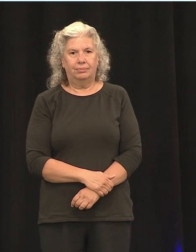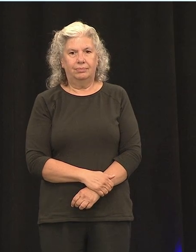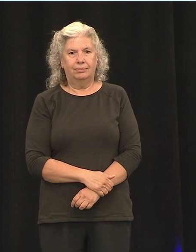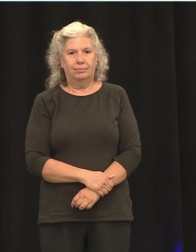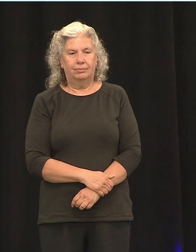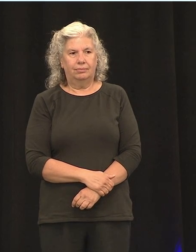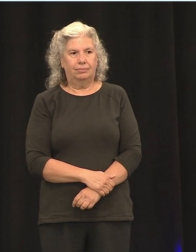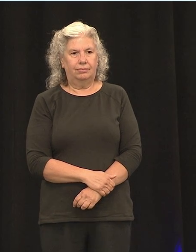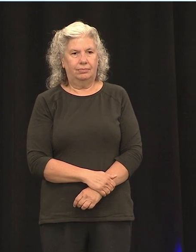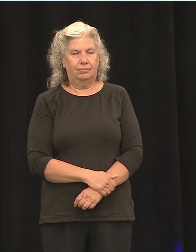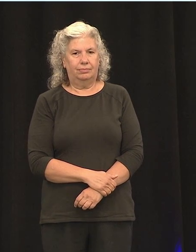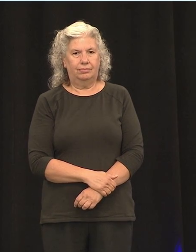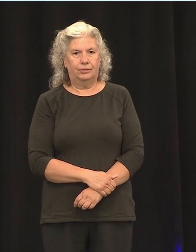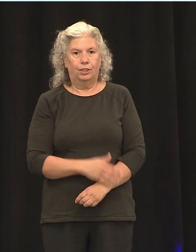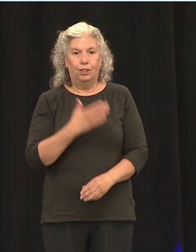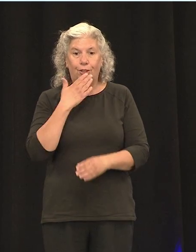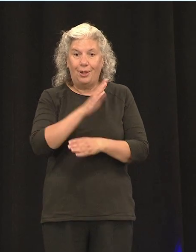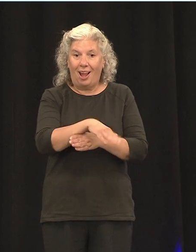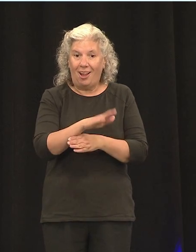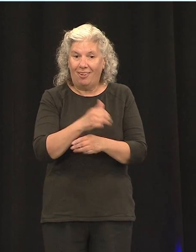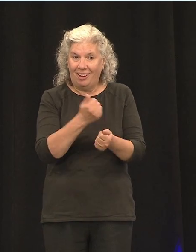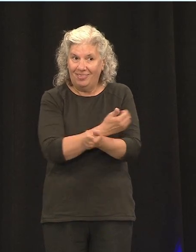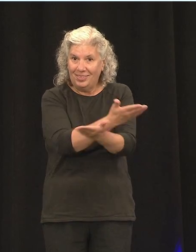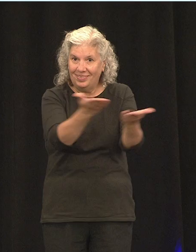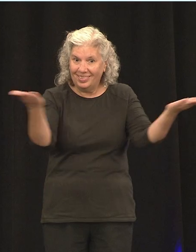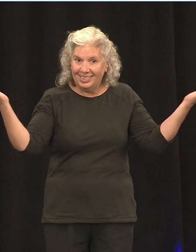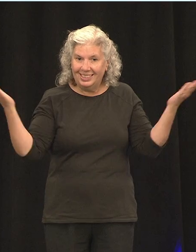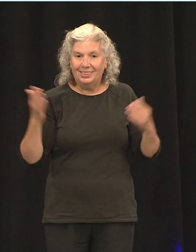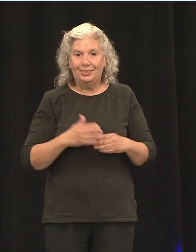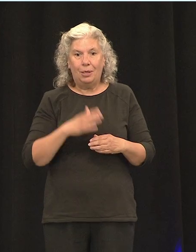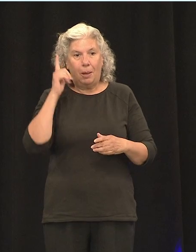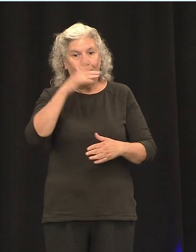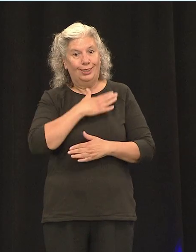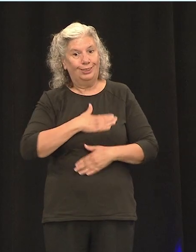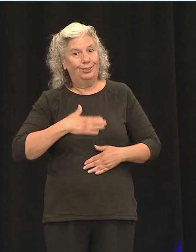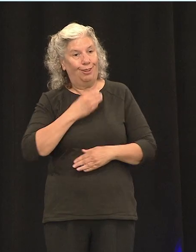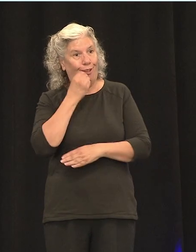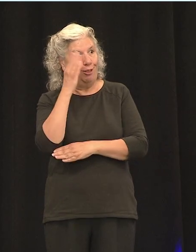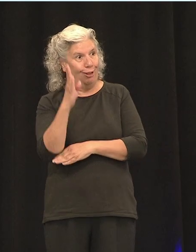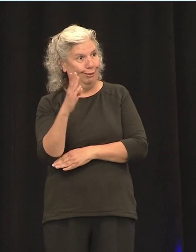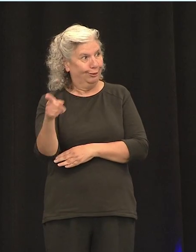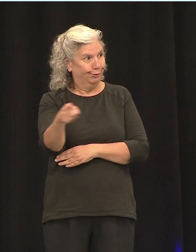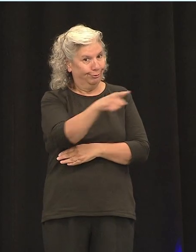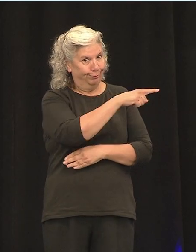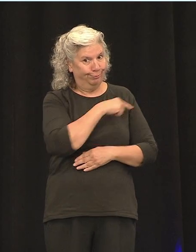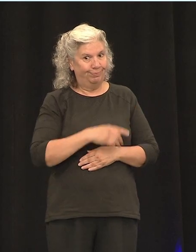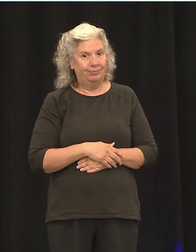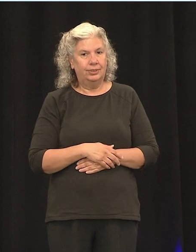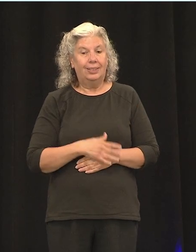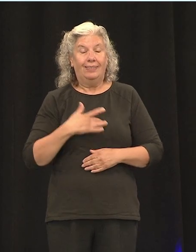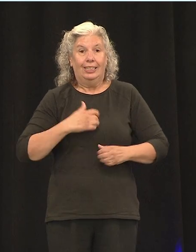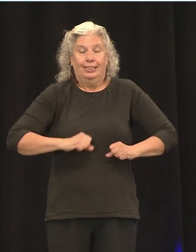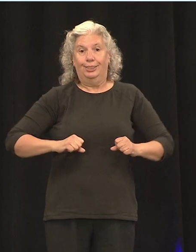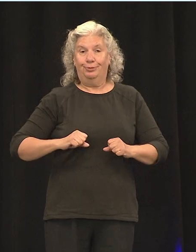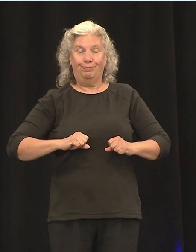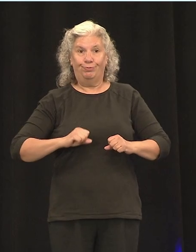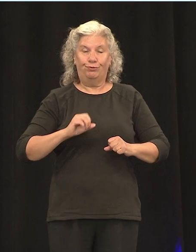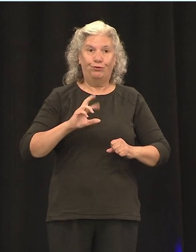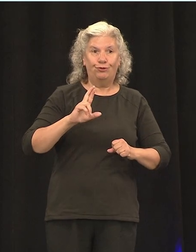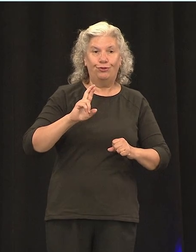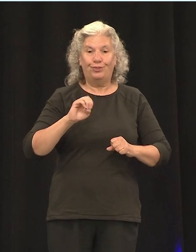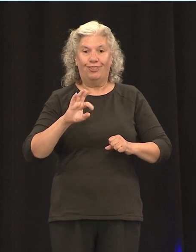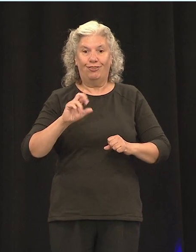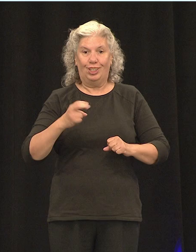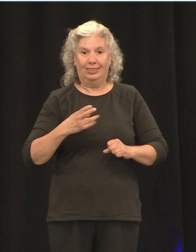Good afternoon, everybody. I hope you had a good lunch and that you're feeling refreshed. My name is Lynn